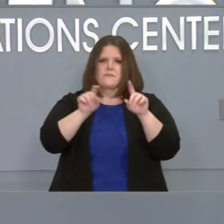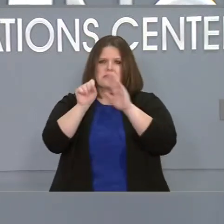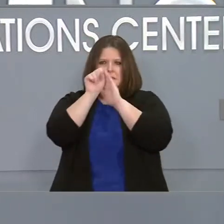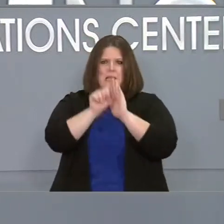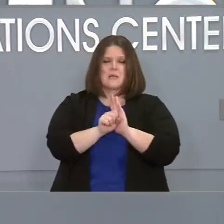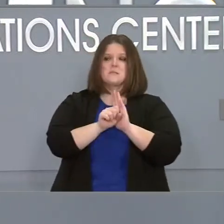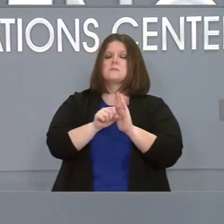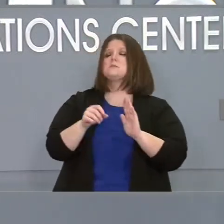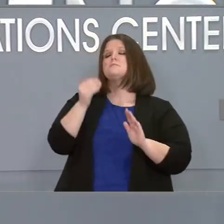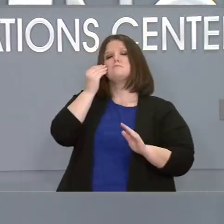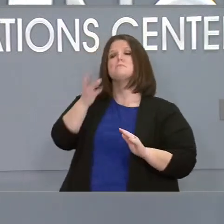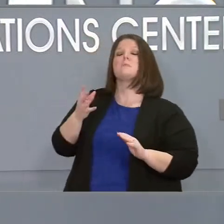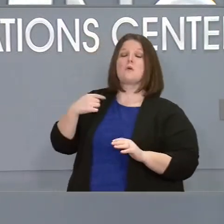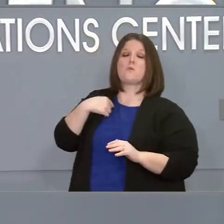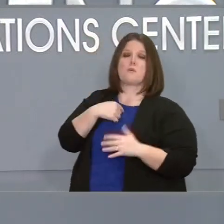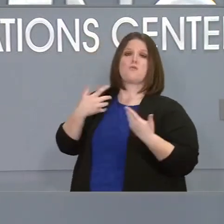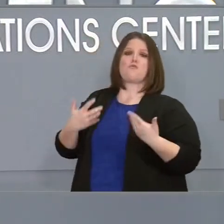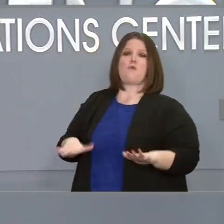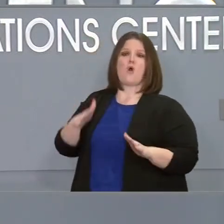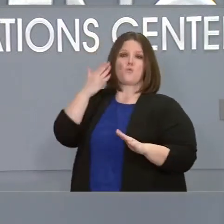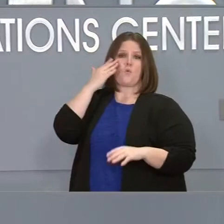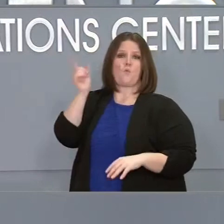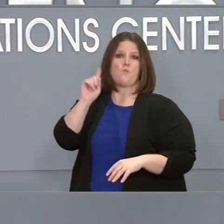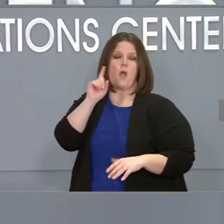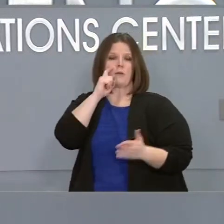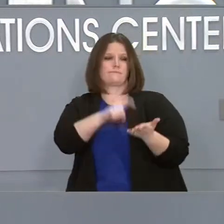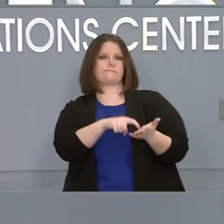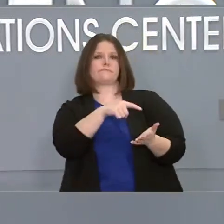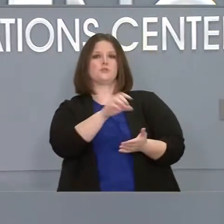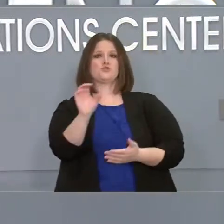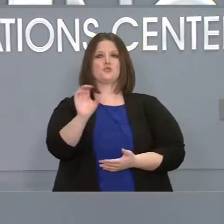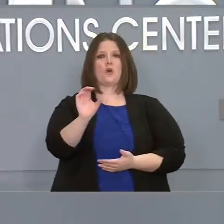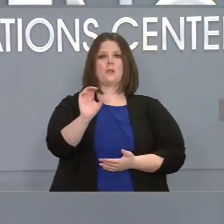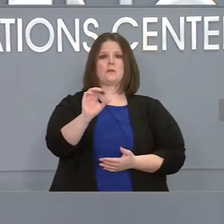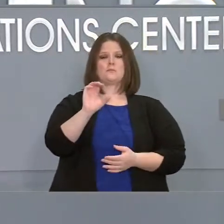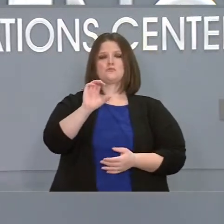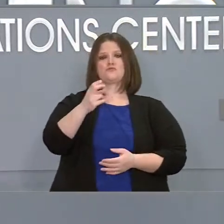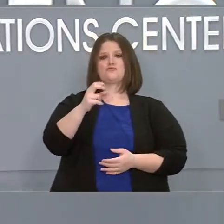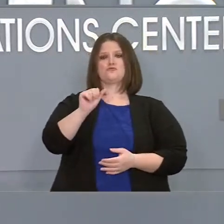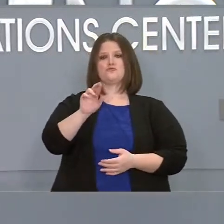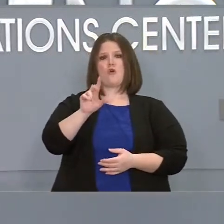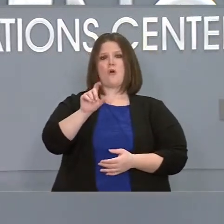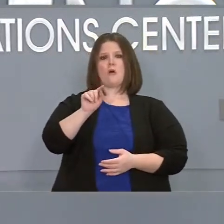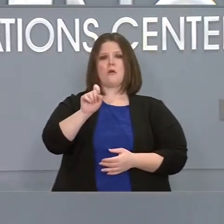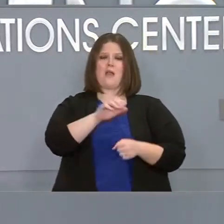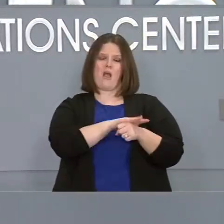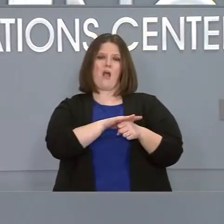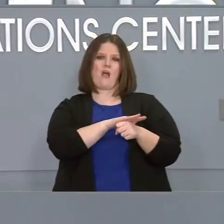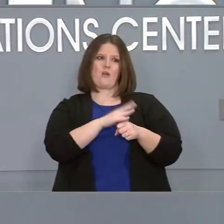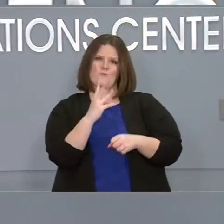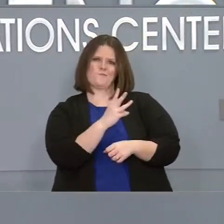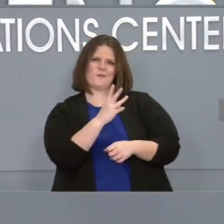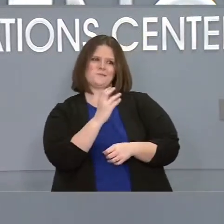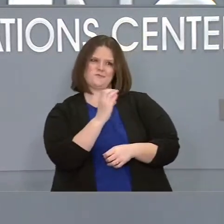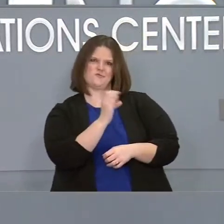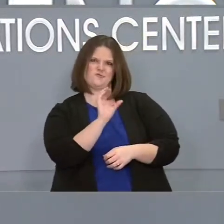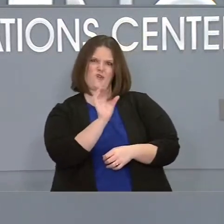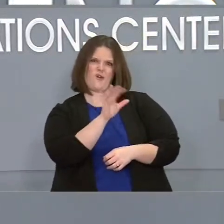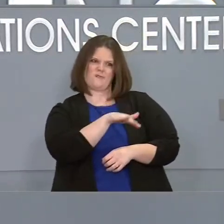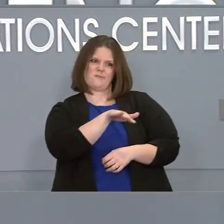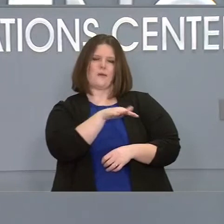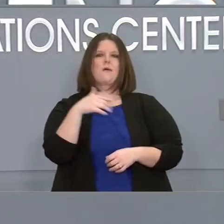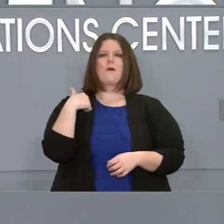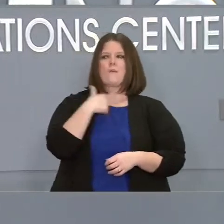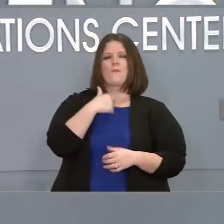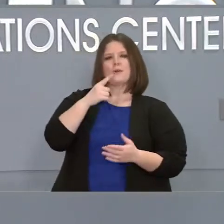in North Carolina. It was identified in the Charlotte area. I am sure it is in more parts of our state. And the thing is, we know what works in terms